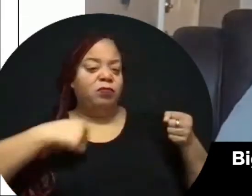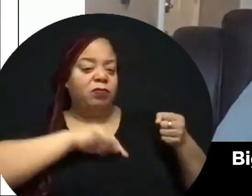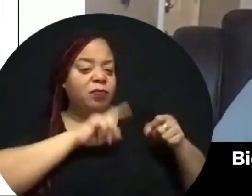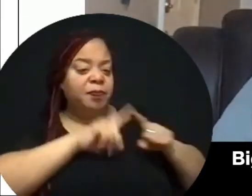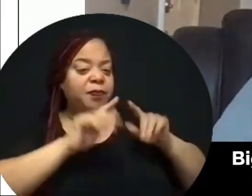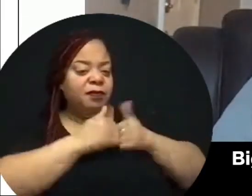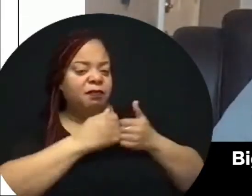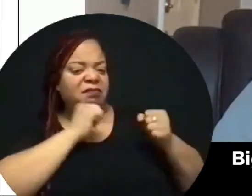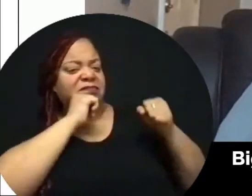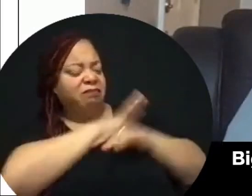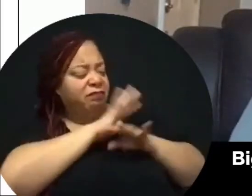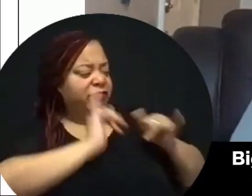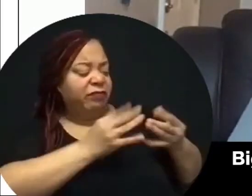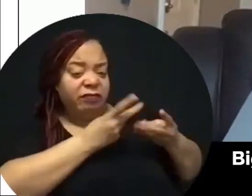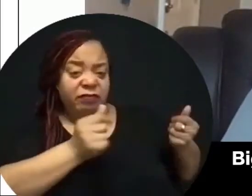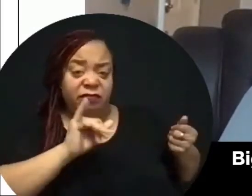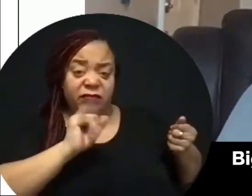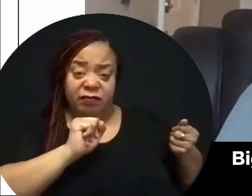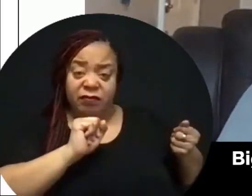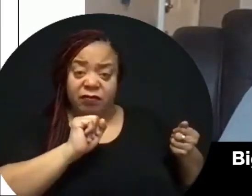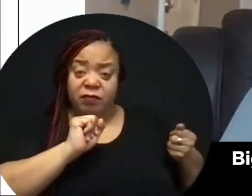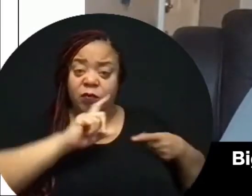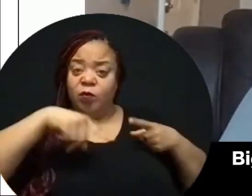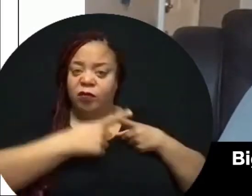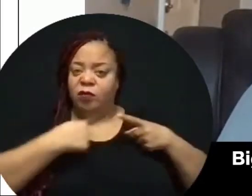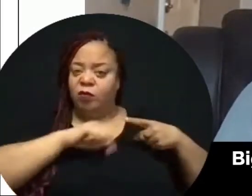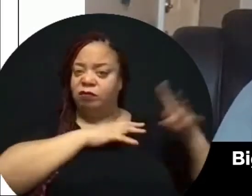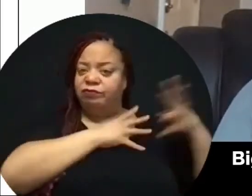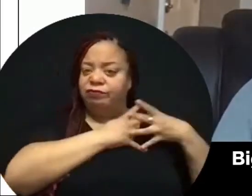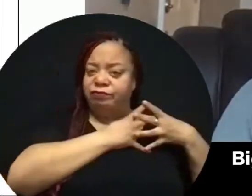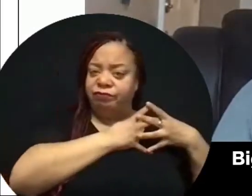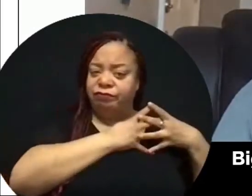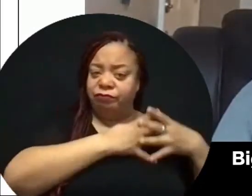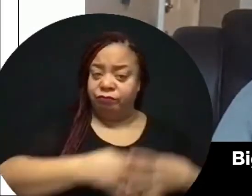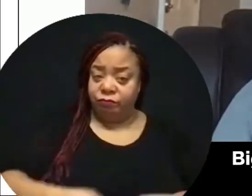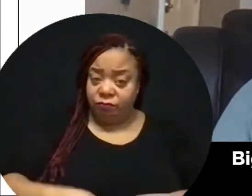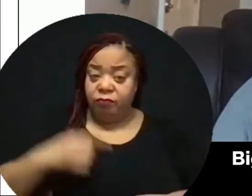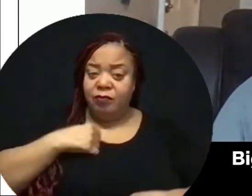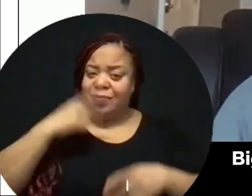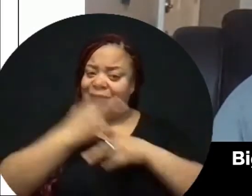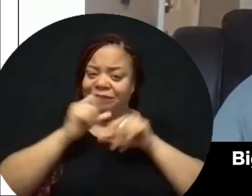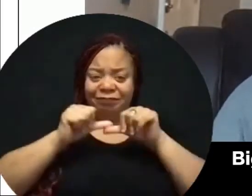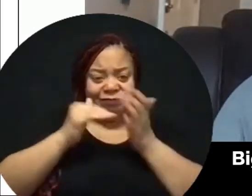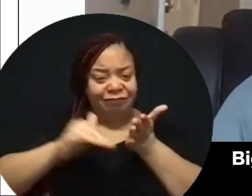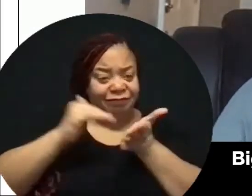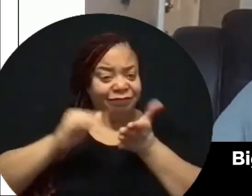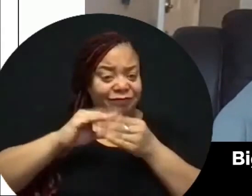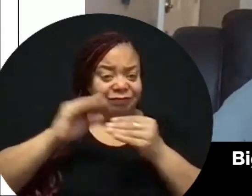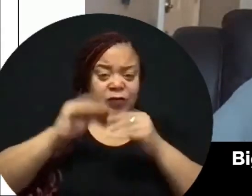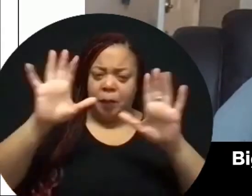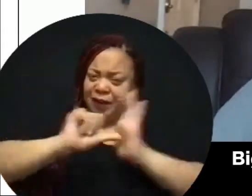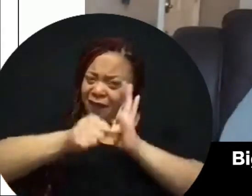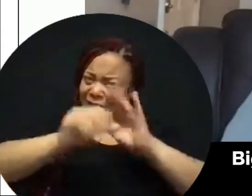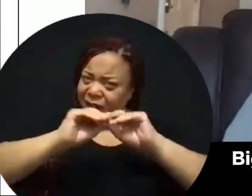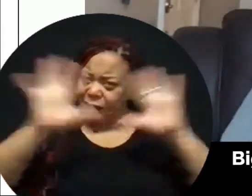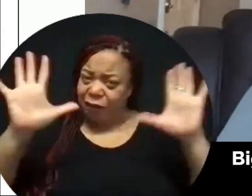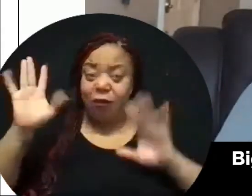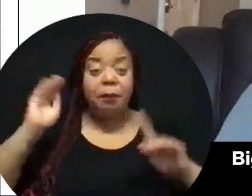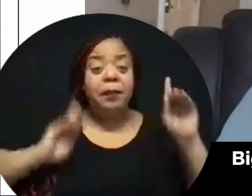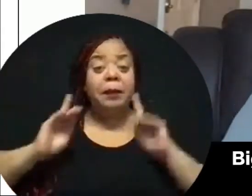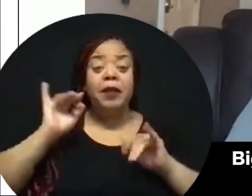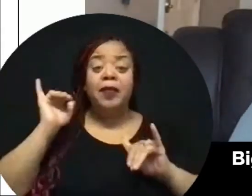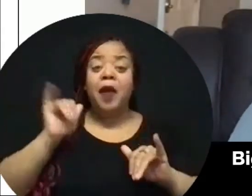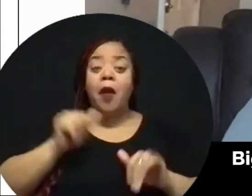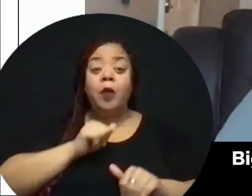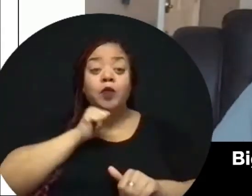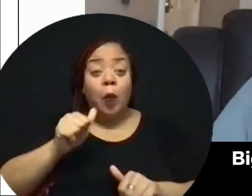But also like the food they give us and the water. Like when I was in Victorville, for example, the copper race was extremely high in the water.